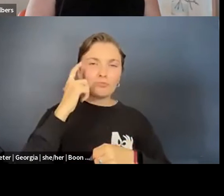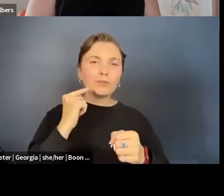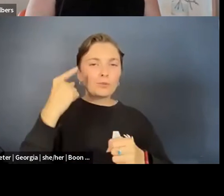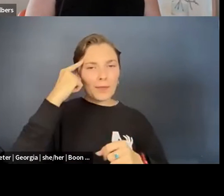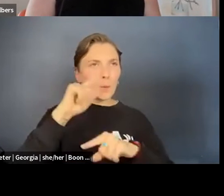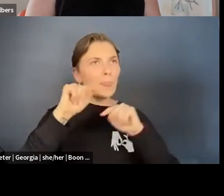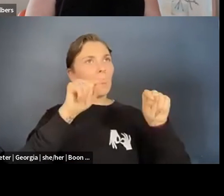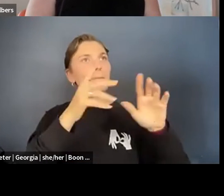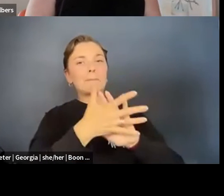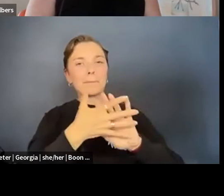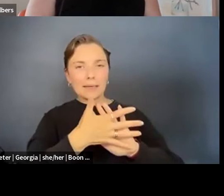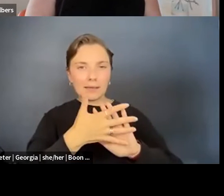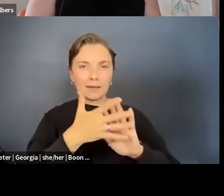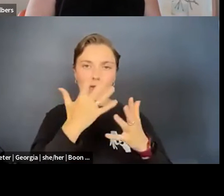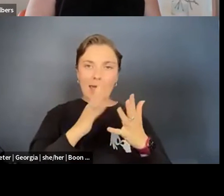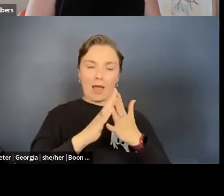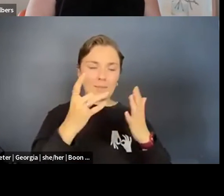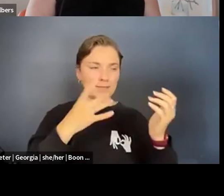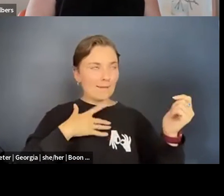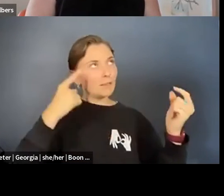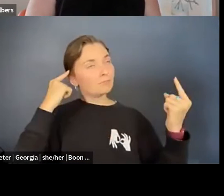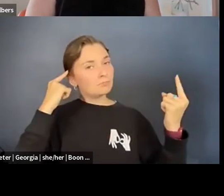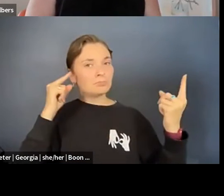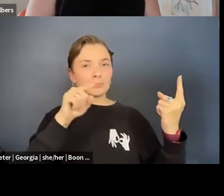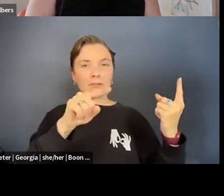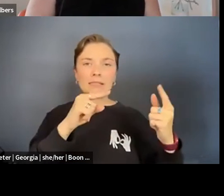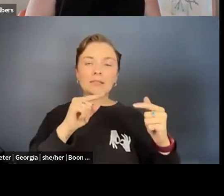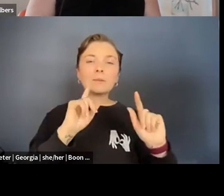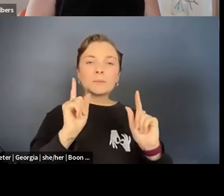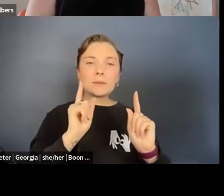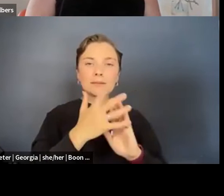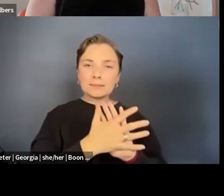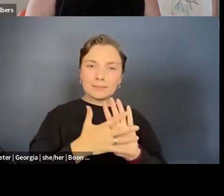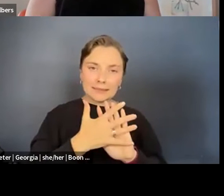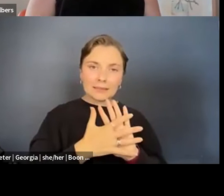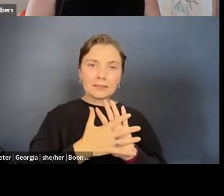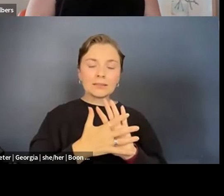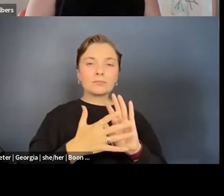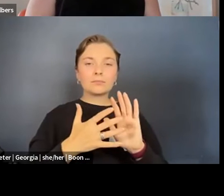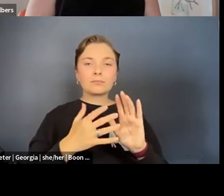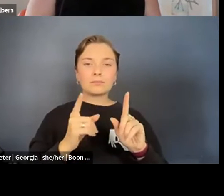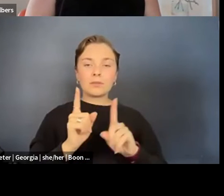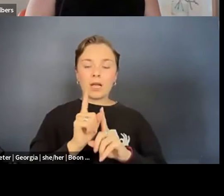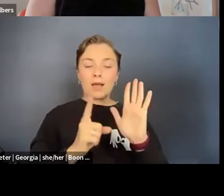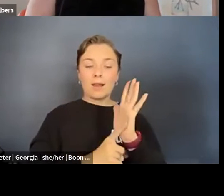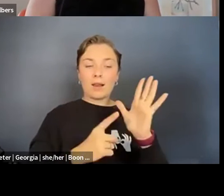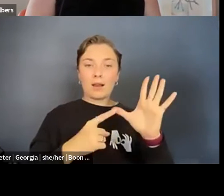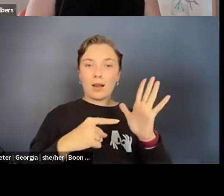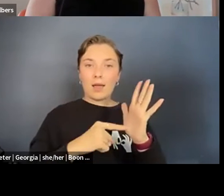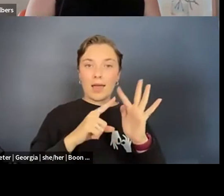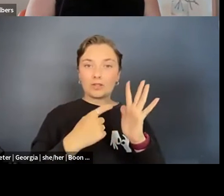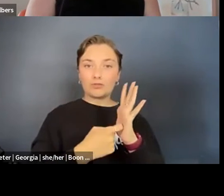that is. And the way I'm hearing it is that it comes down to a lateral